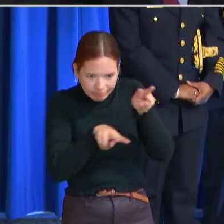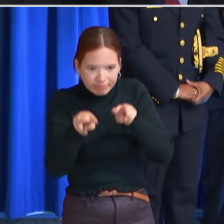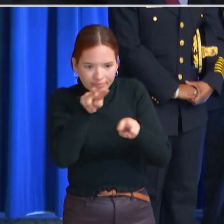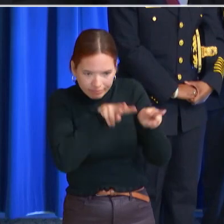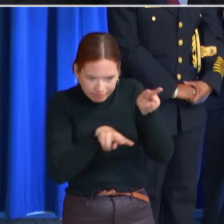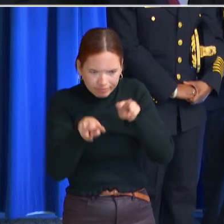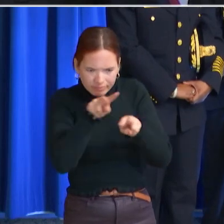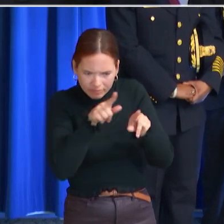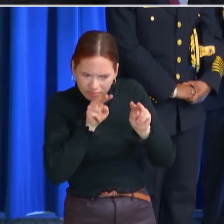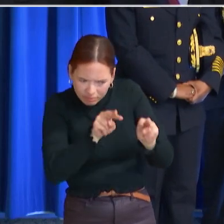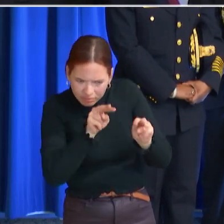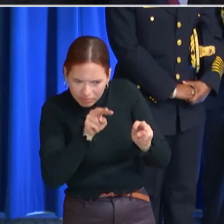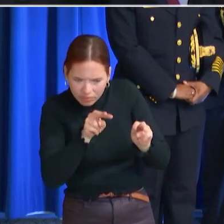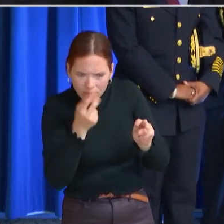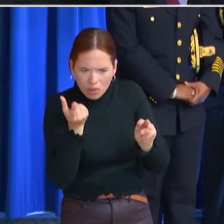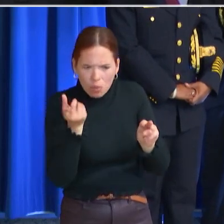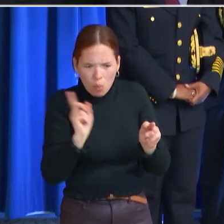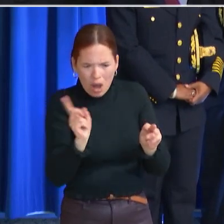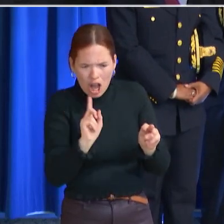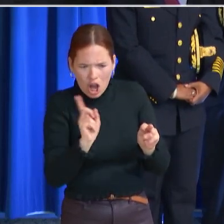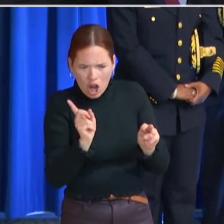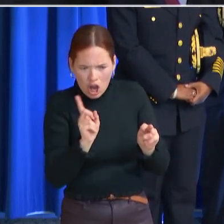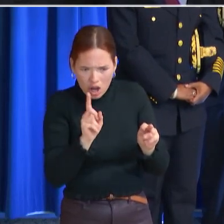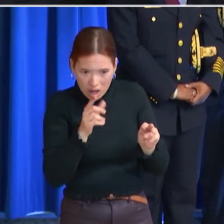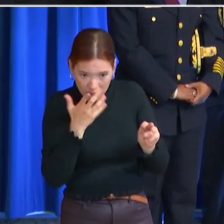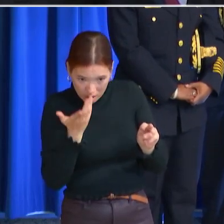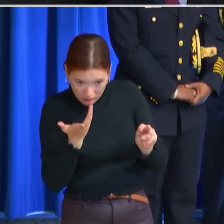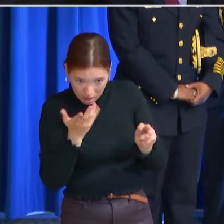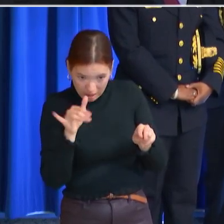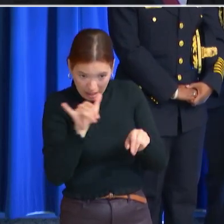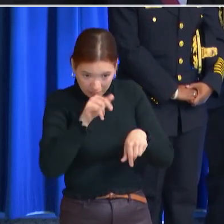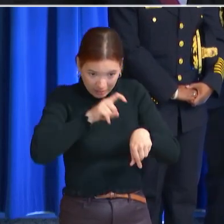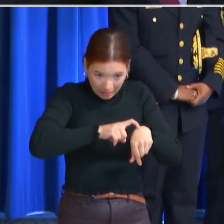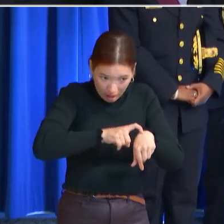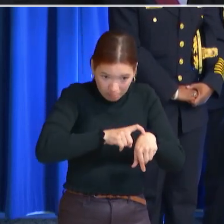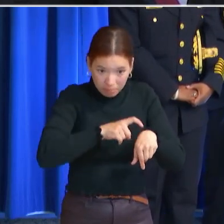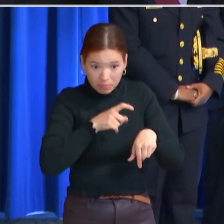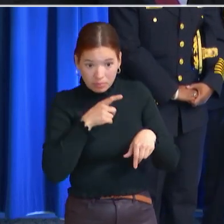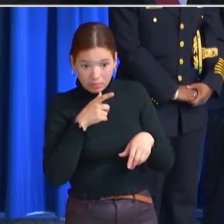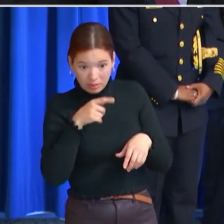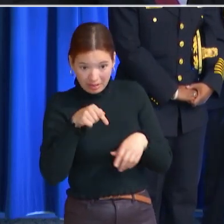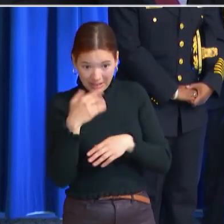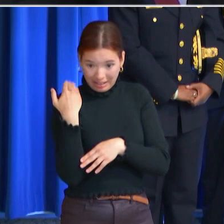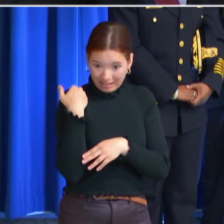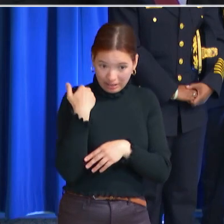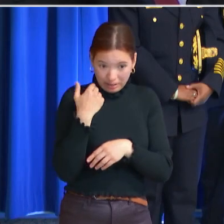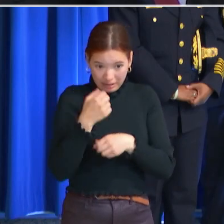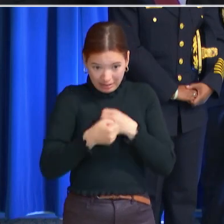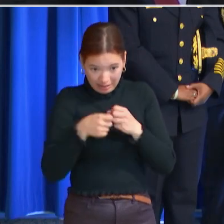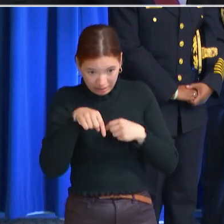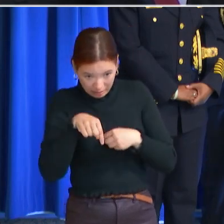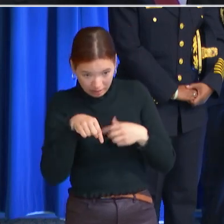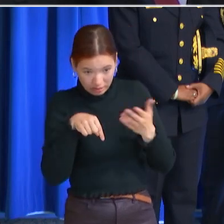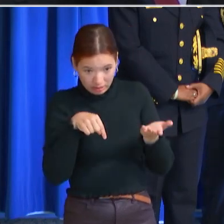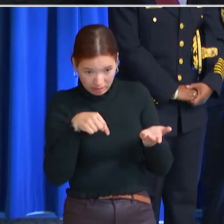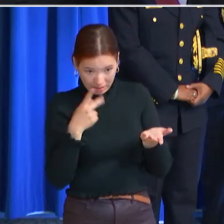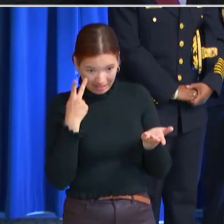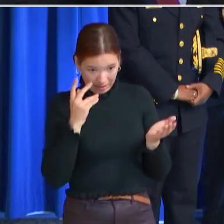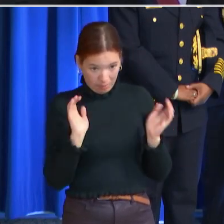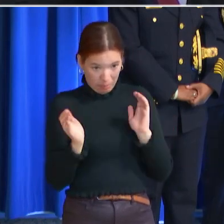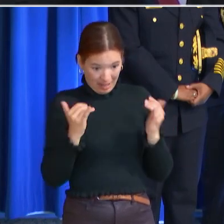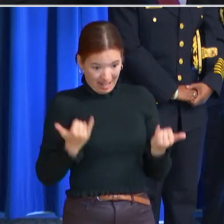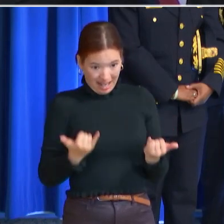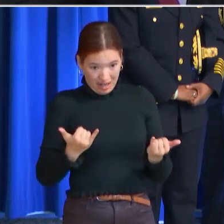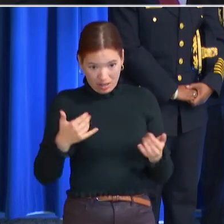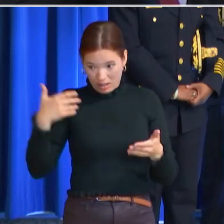at where we were this time last year on this day when we, not long after the meeting